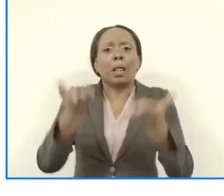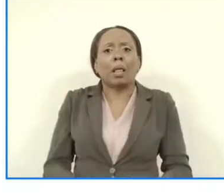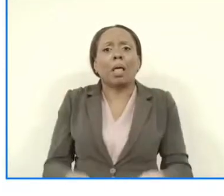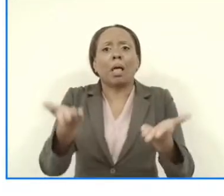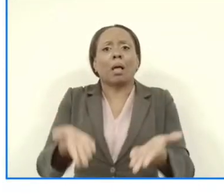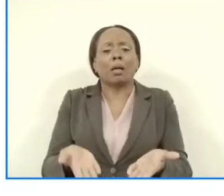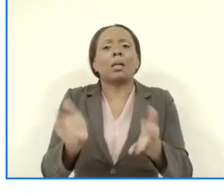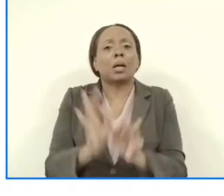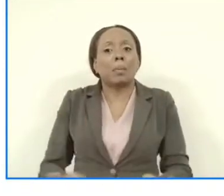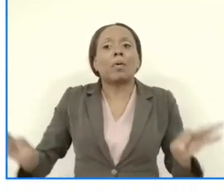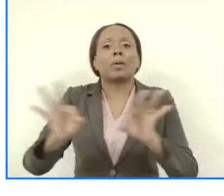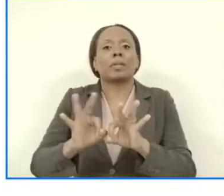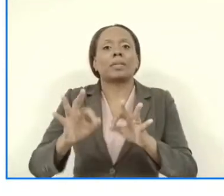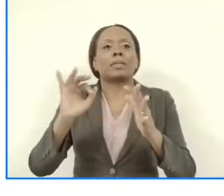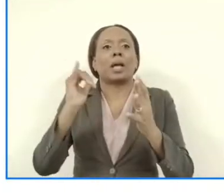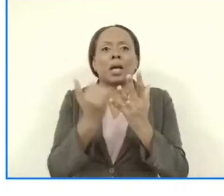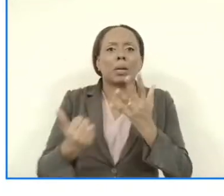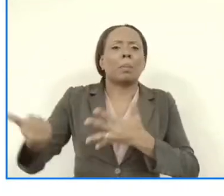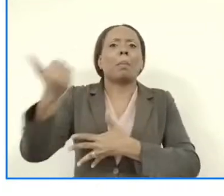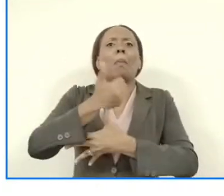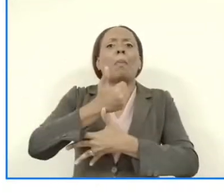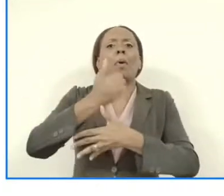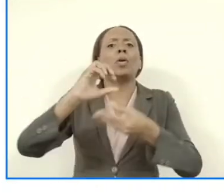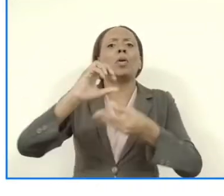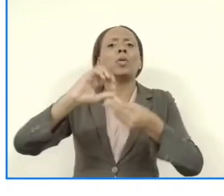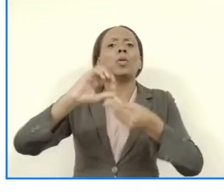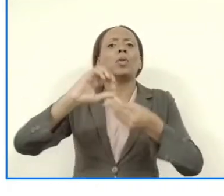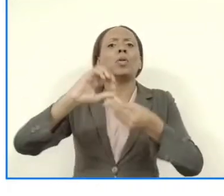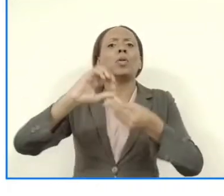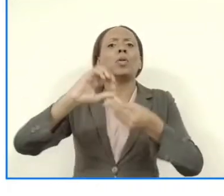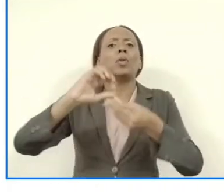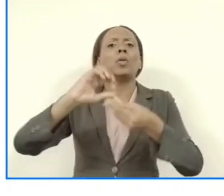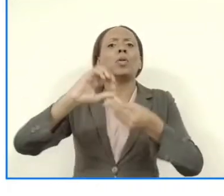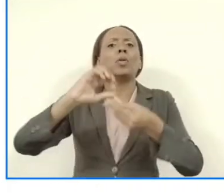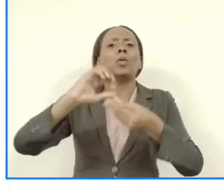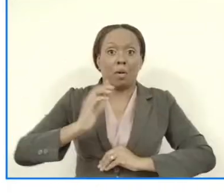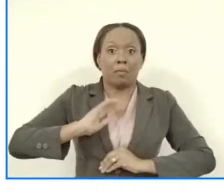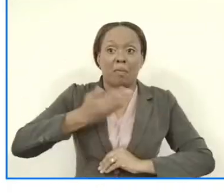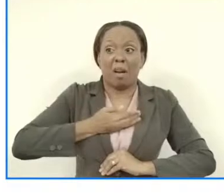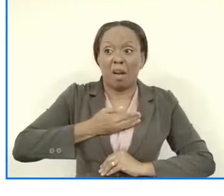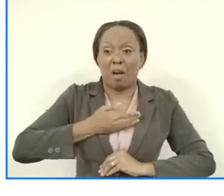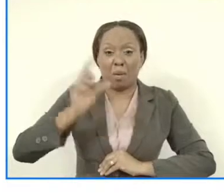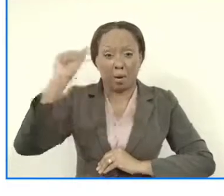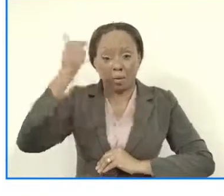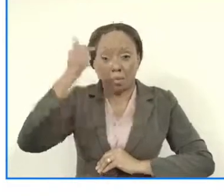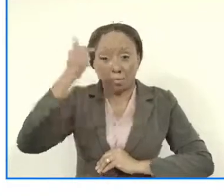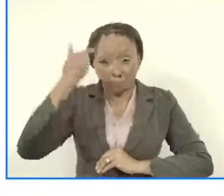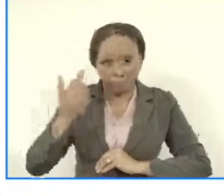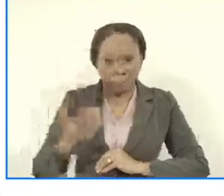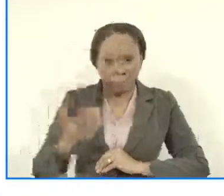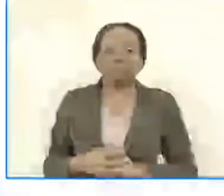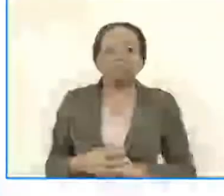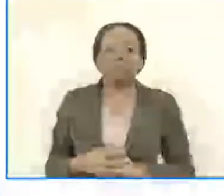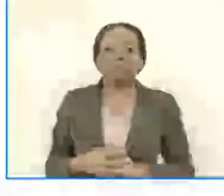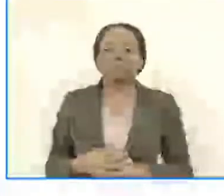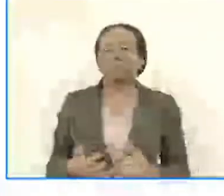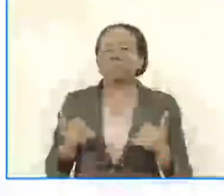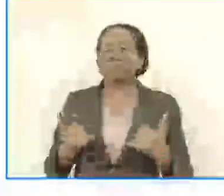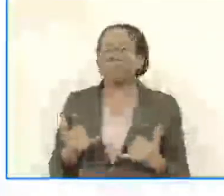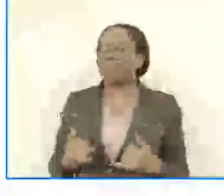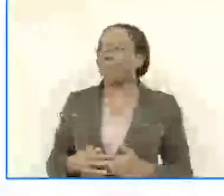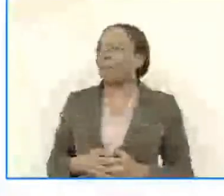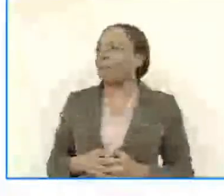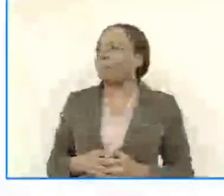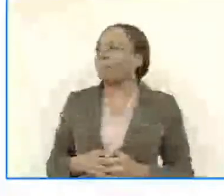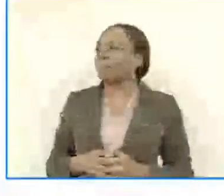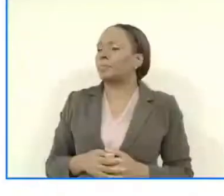there. That is priority number one for the government of Barbados. At this point in